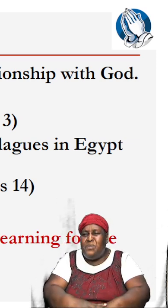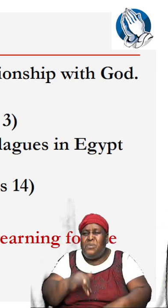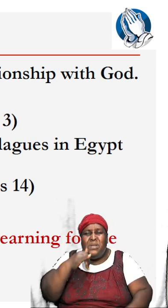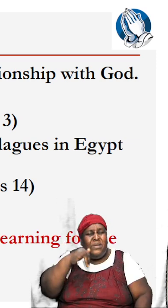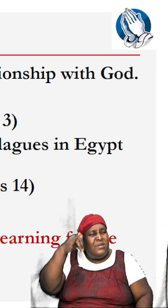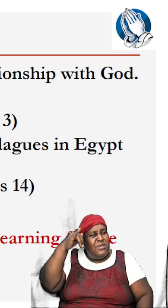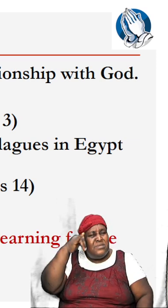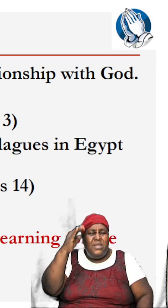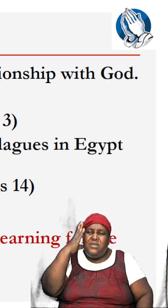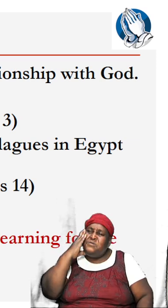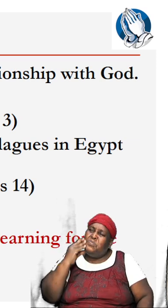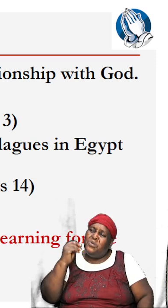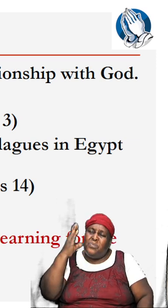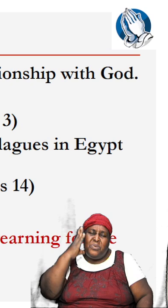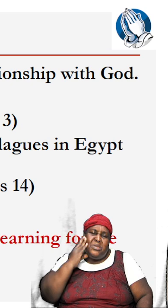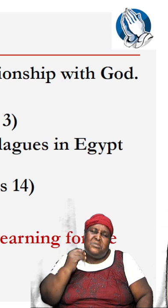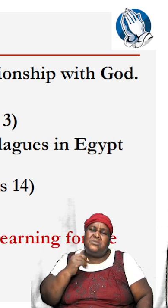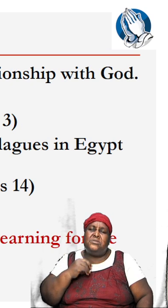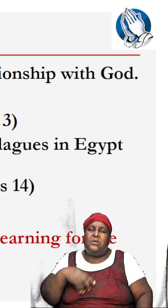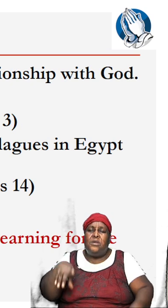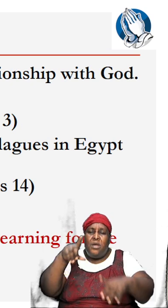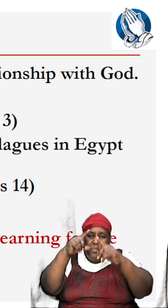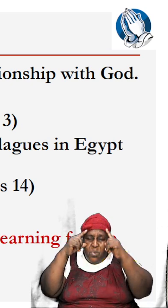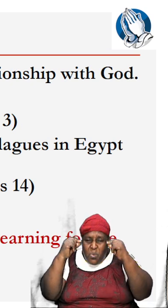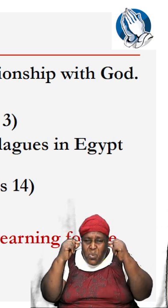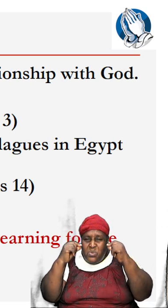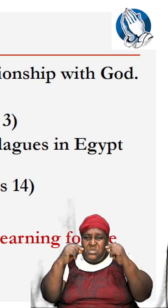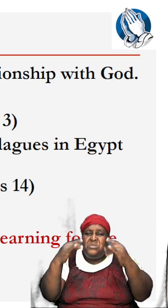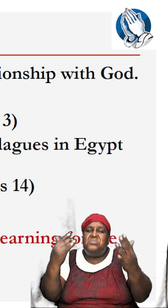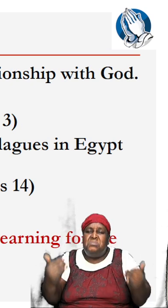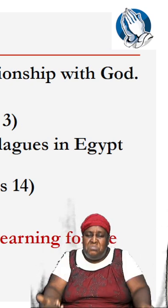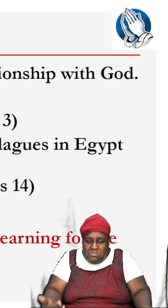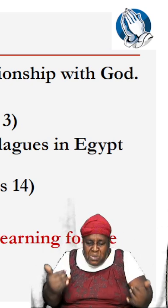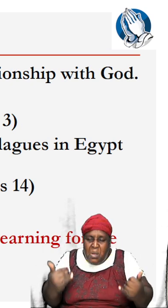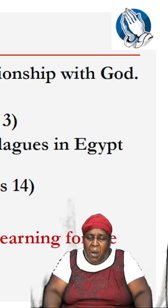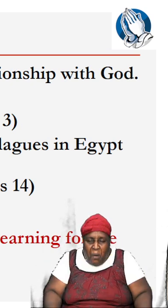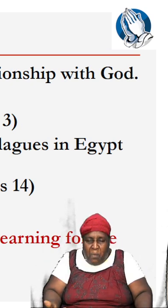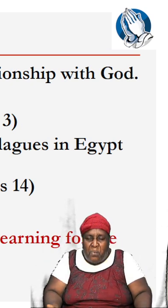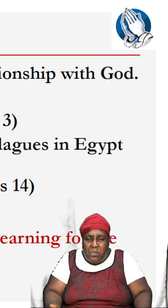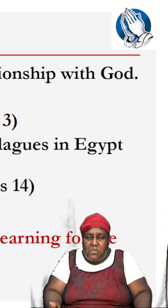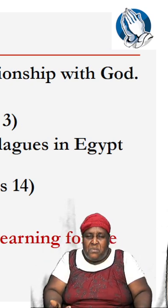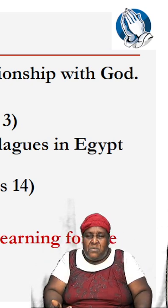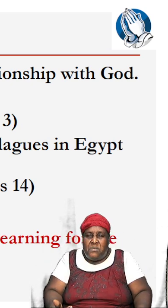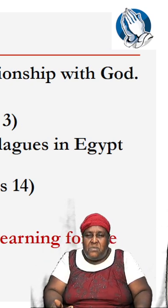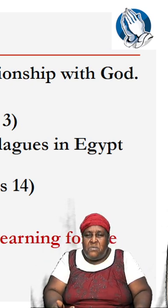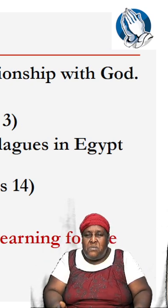experience. Moses make a comment, him say, now,